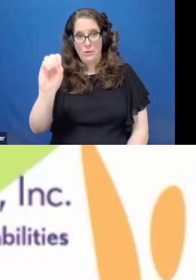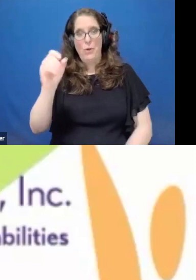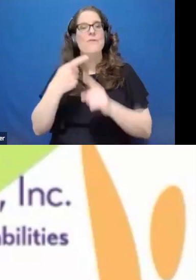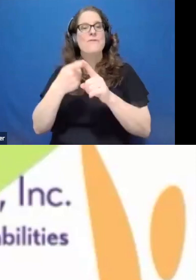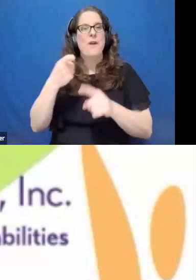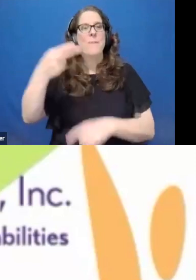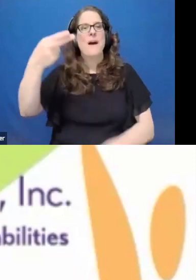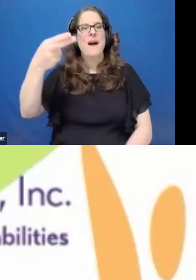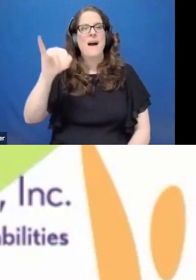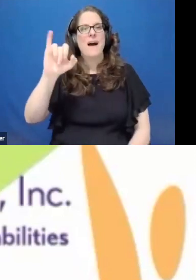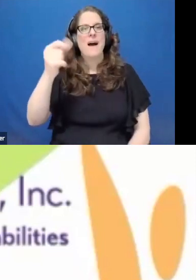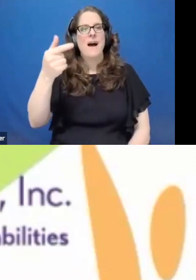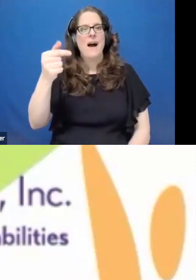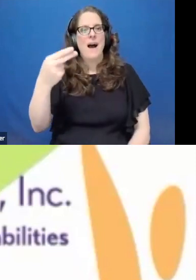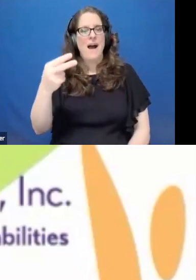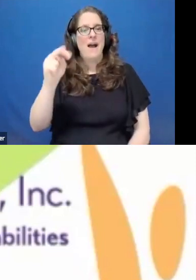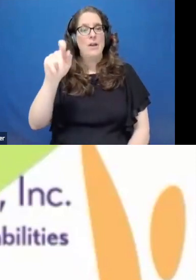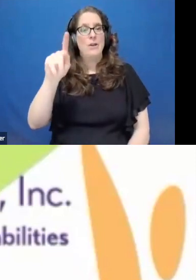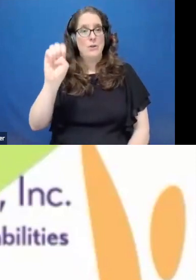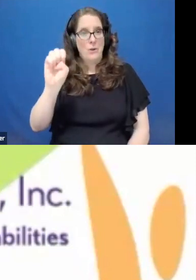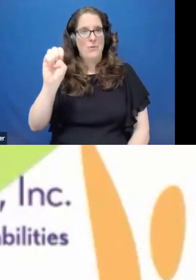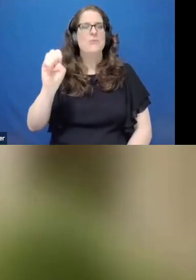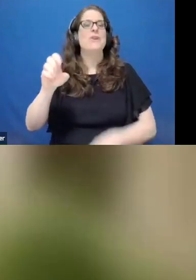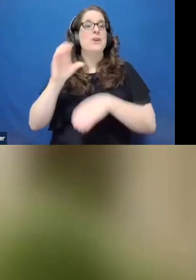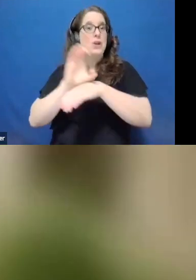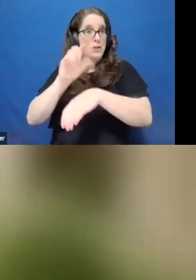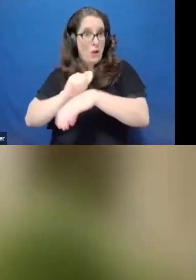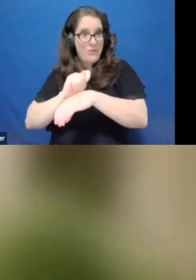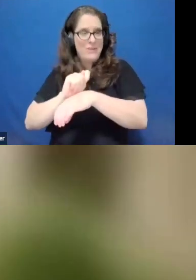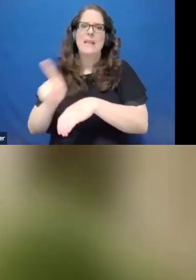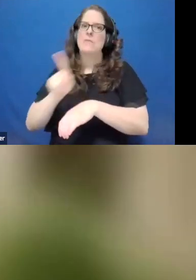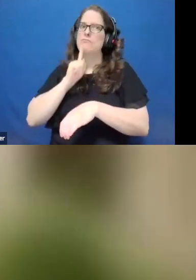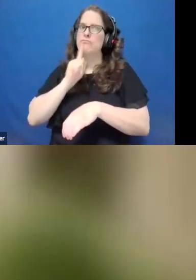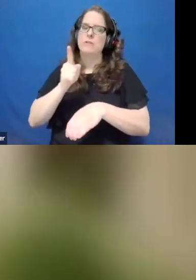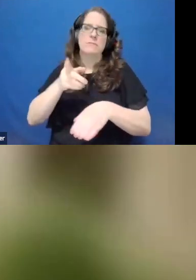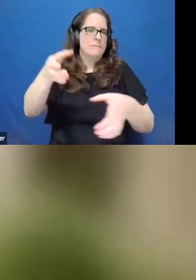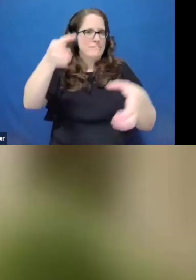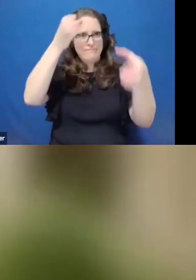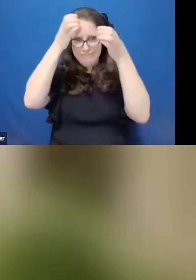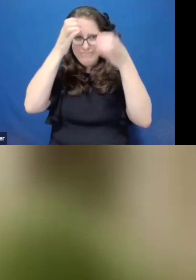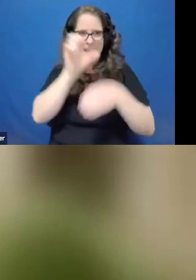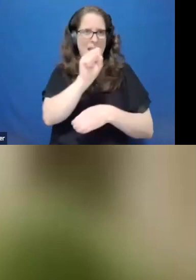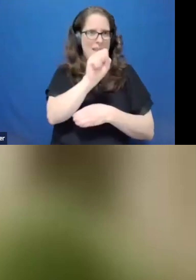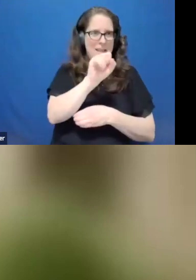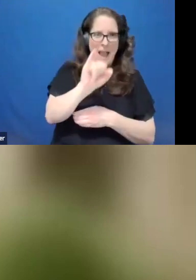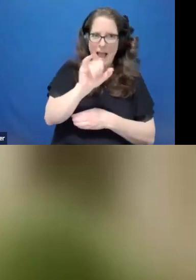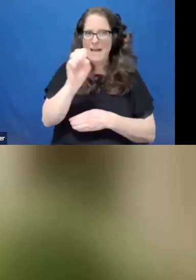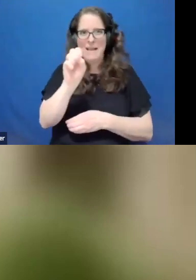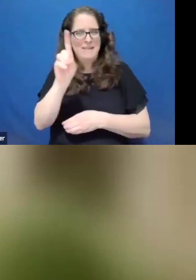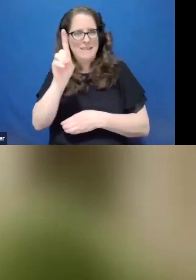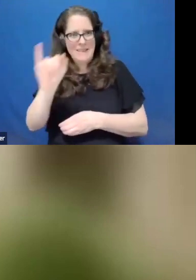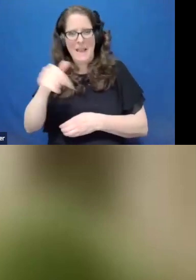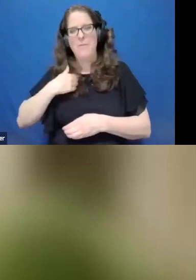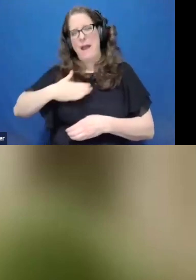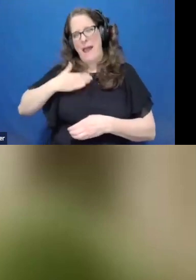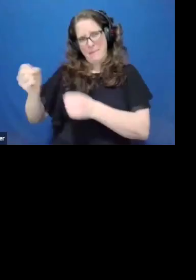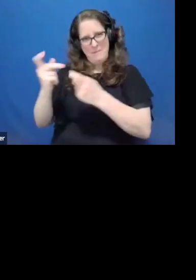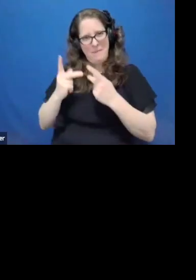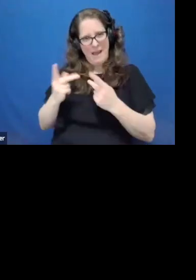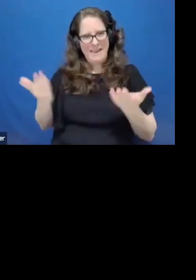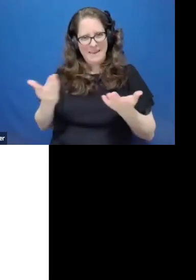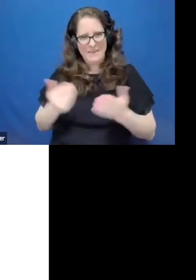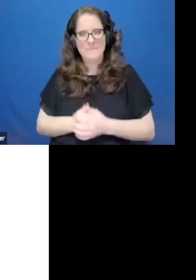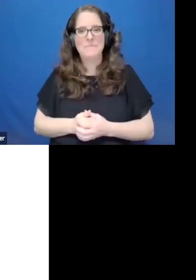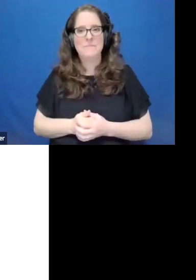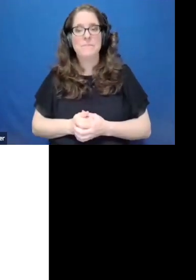back again. Michael? Thank you very much, Melissa. So a 95-year-old Italian